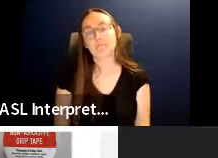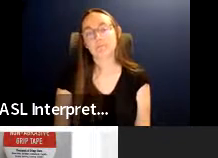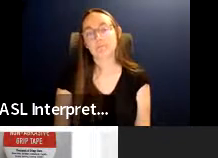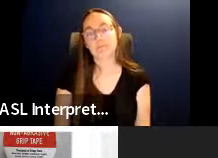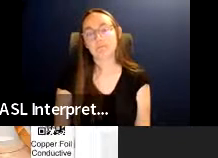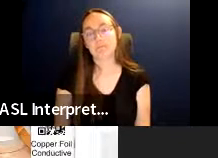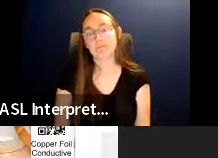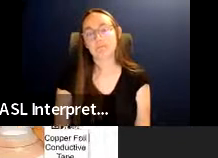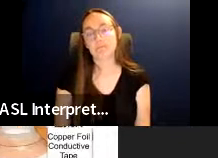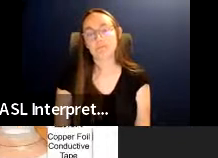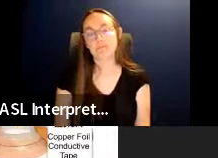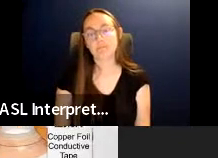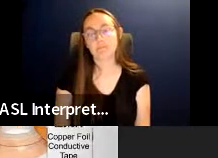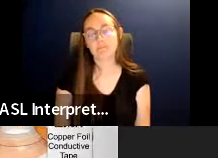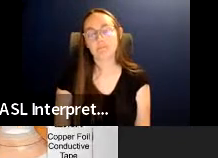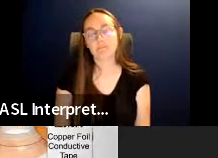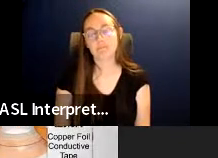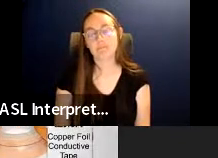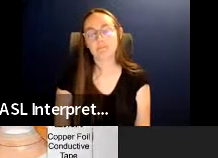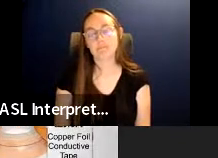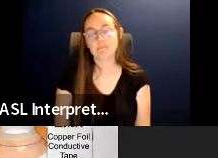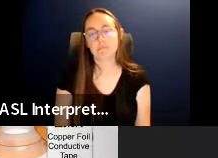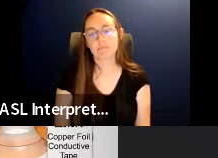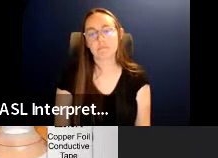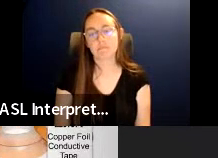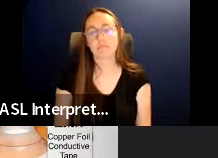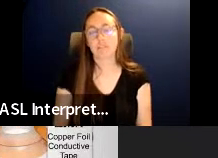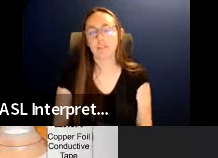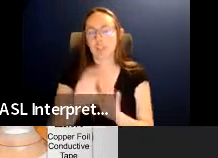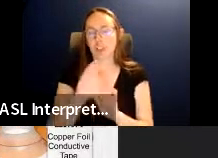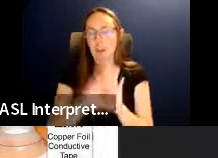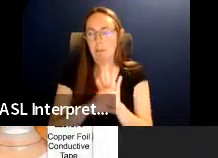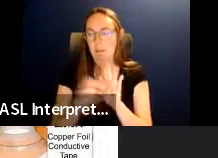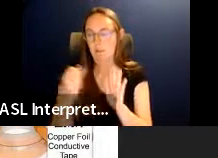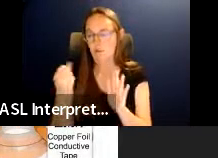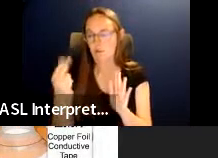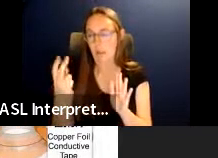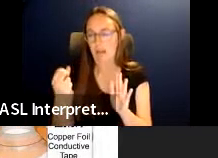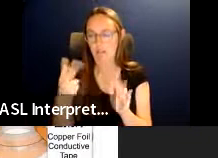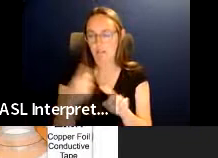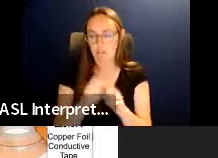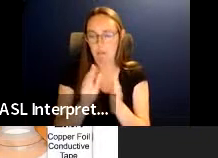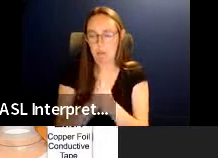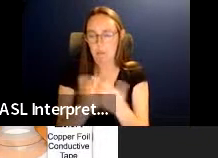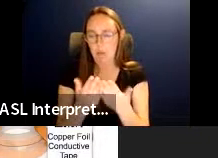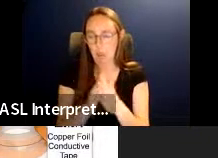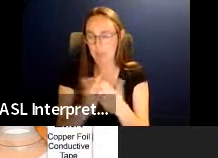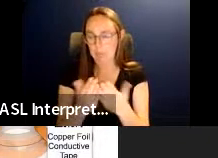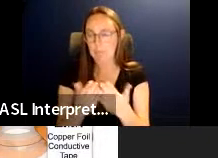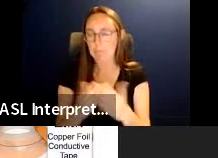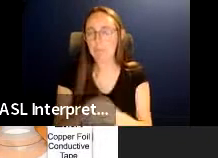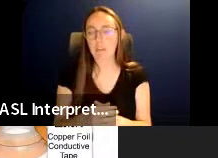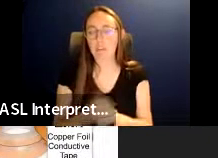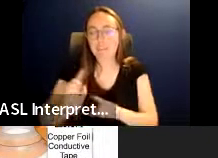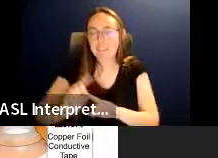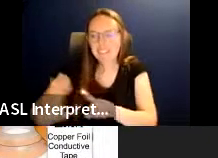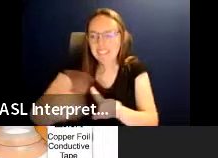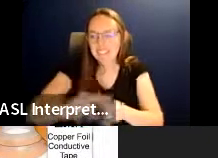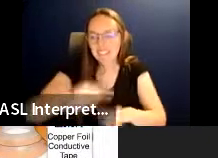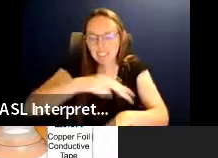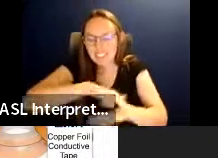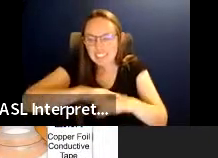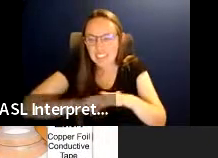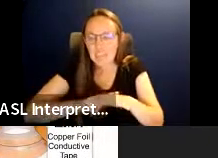is, this is chapter 12 about all these different tapes that